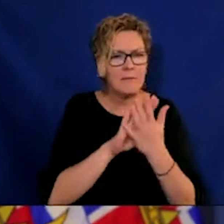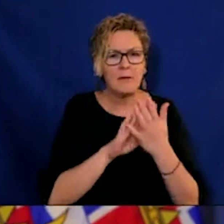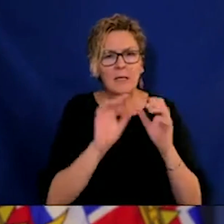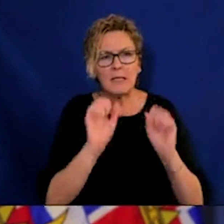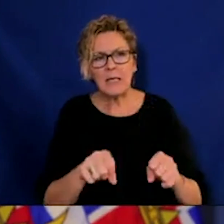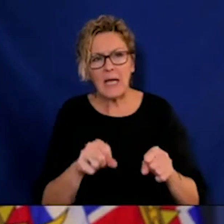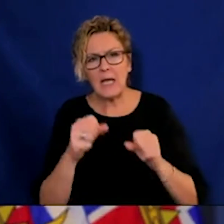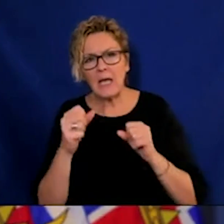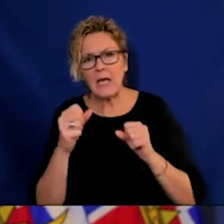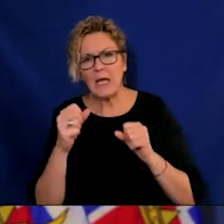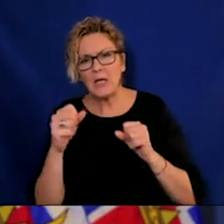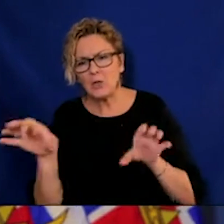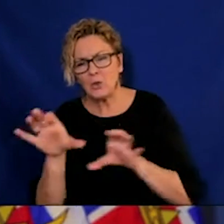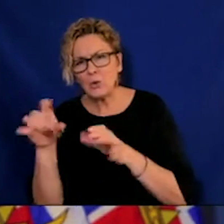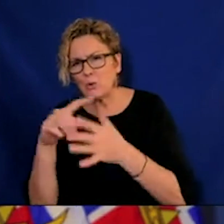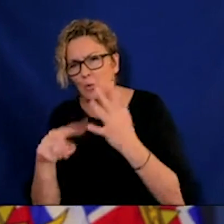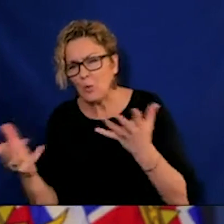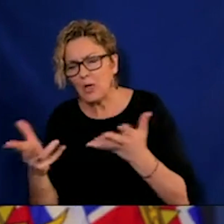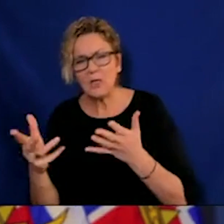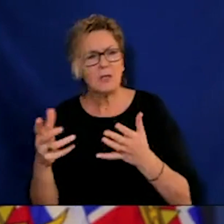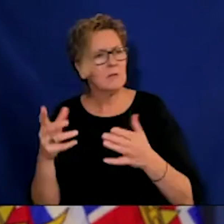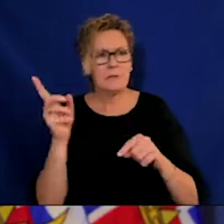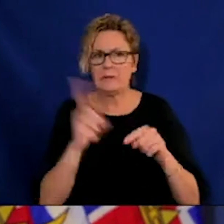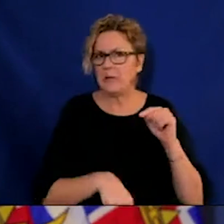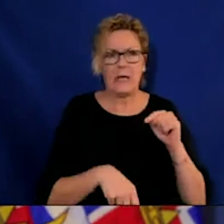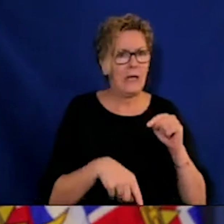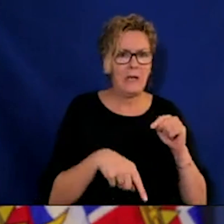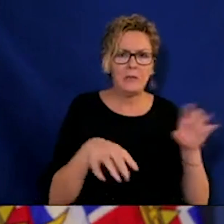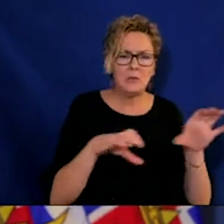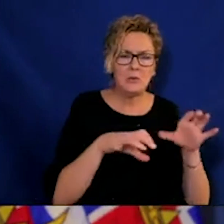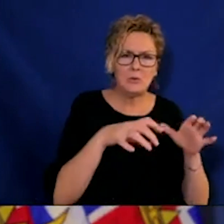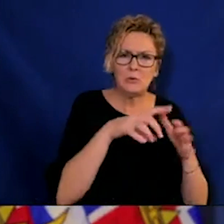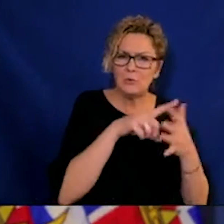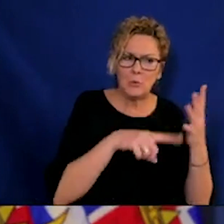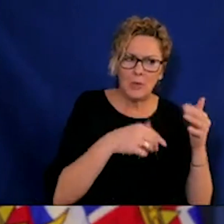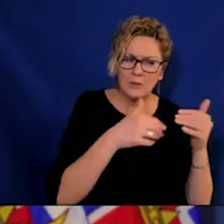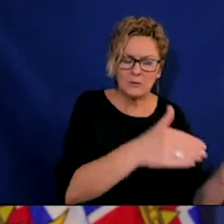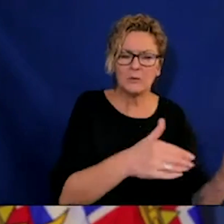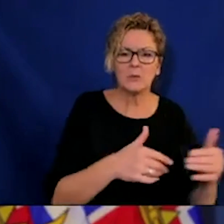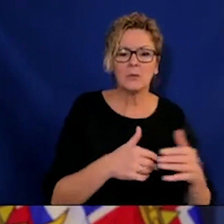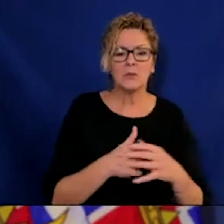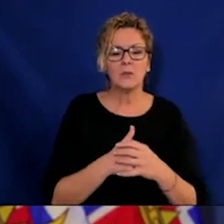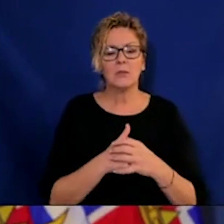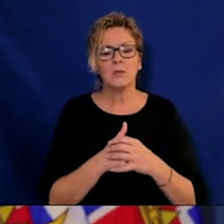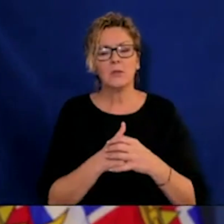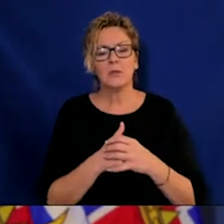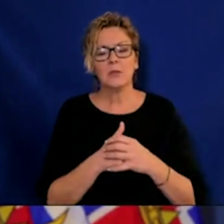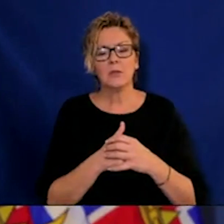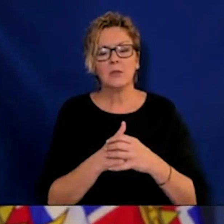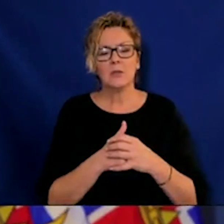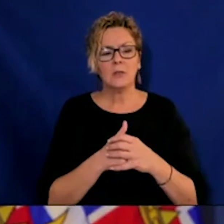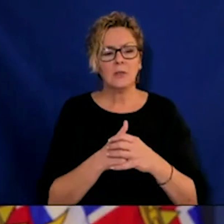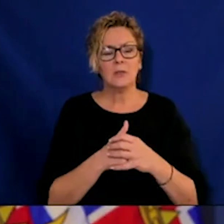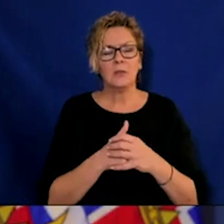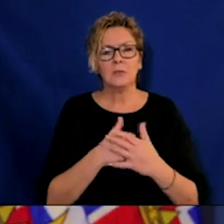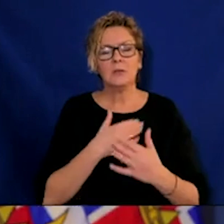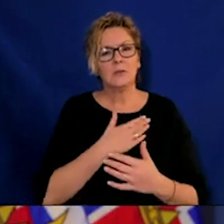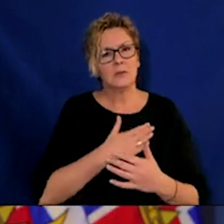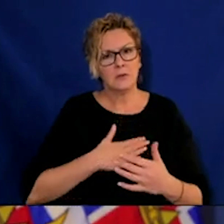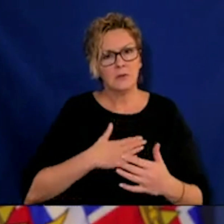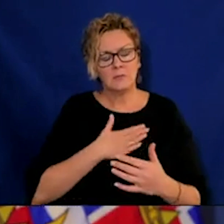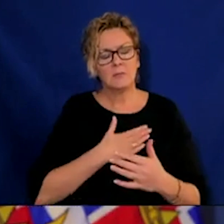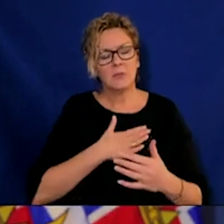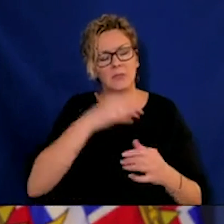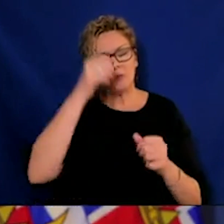forward by Dr. Henry the week before last. That is not the case. It is time, I think,